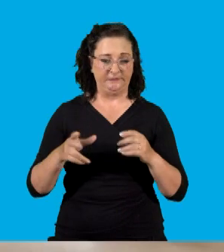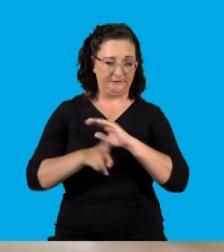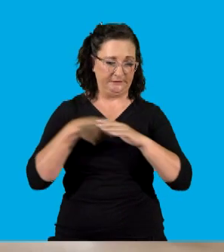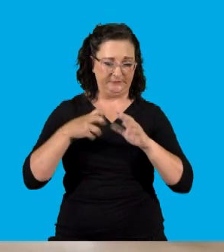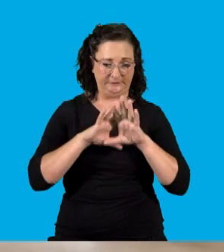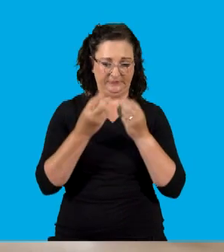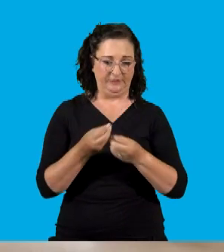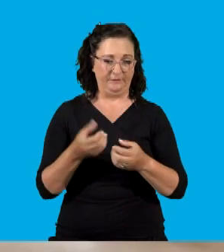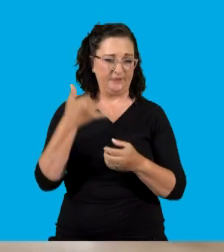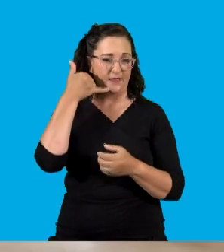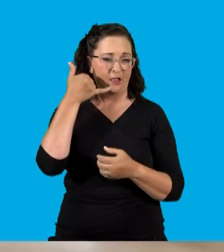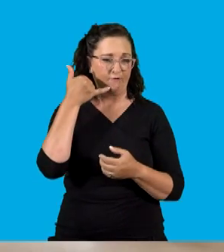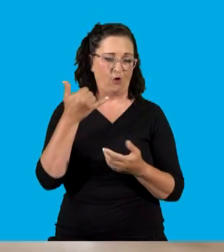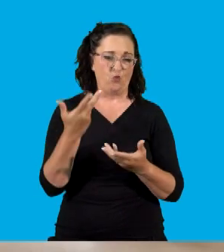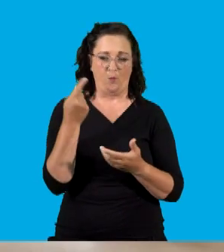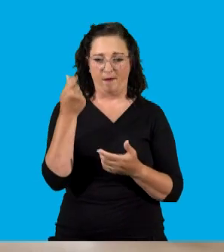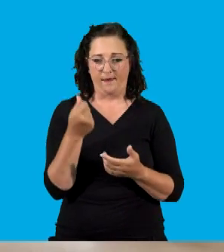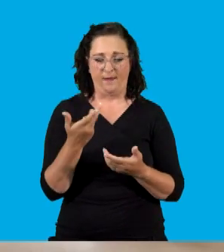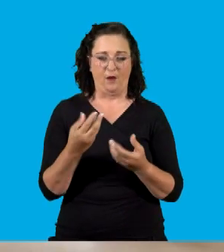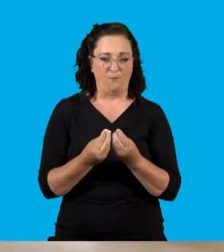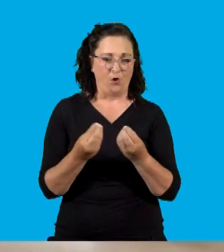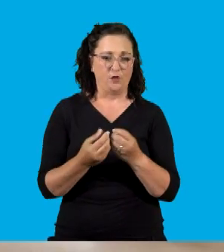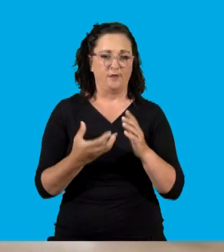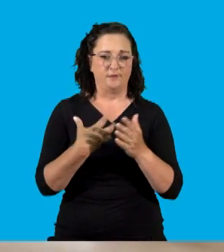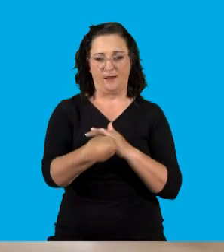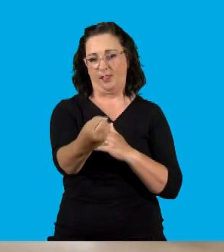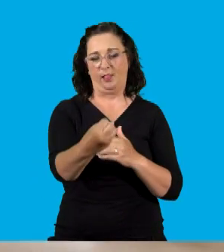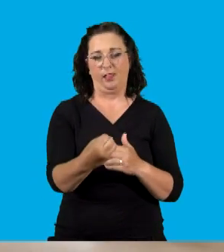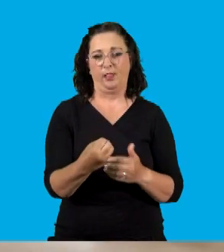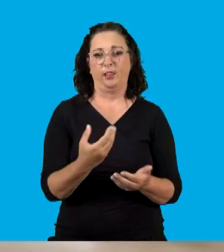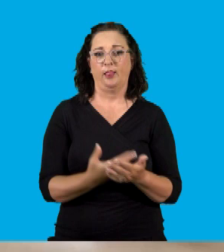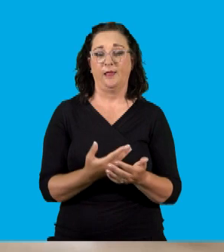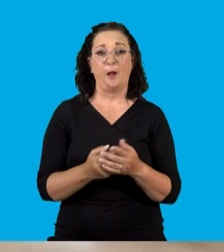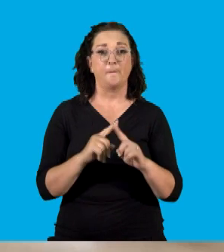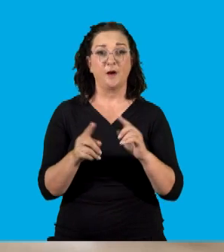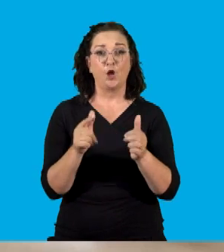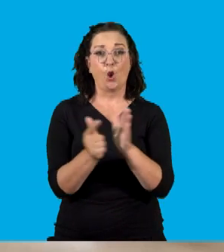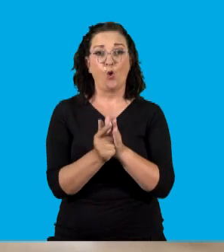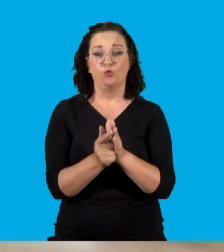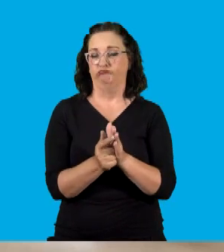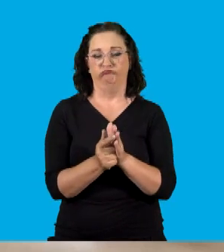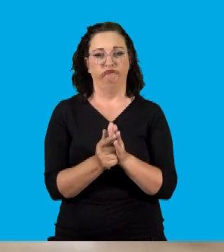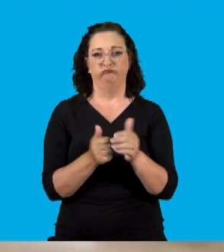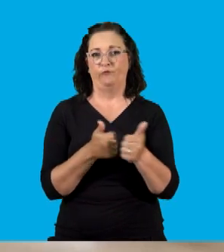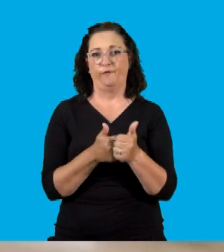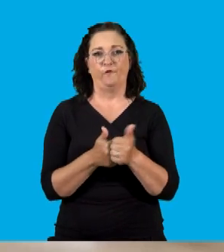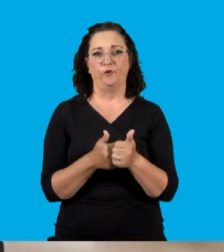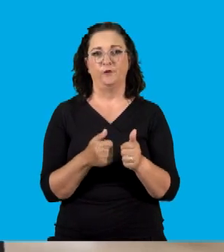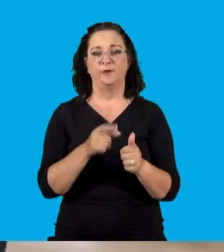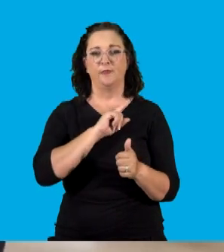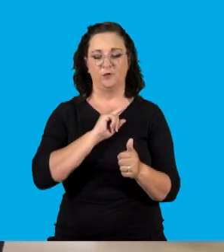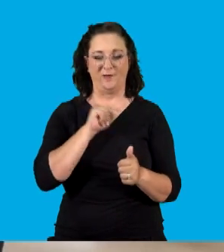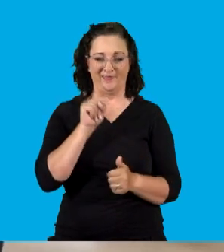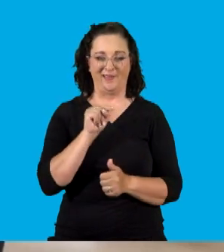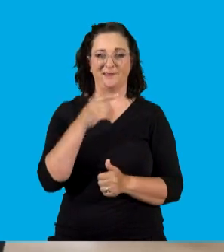taking all our assets, taking our cell phones, taking money, taking products from the business. That is unlawful and that is harmful. So